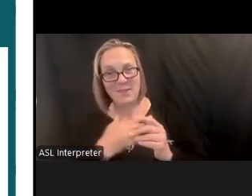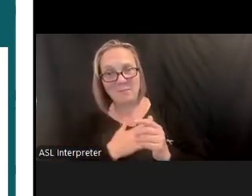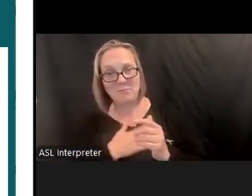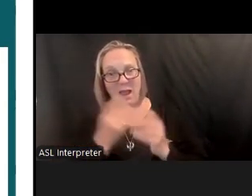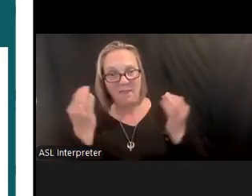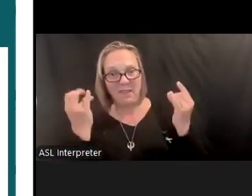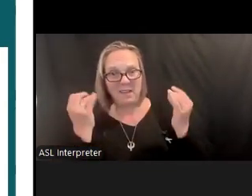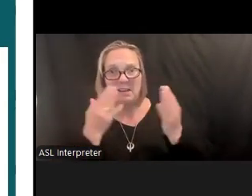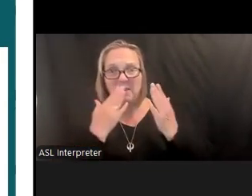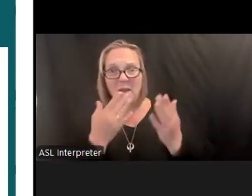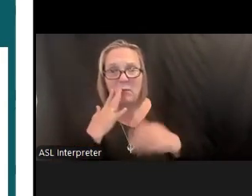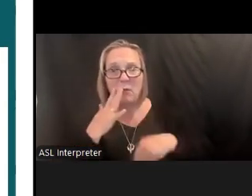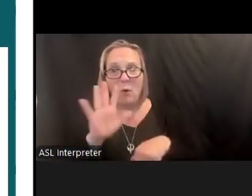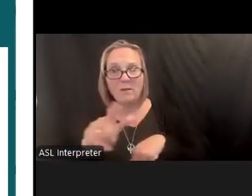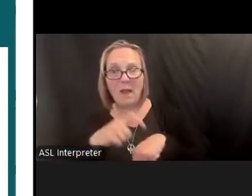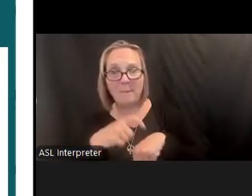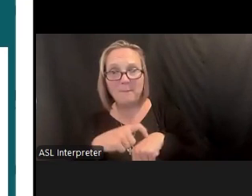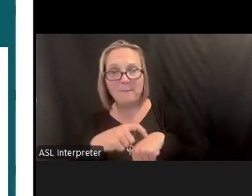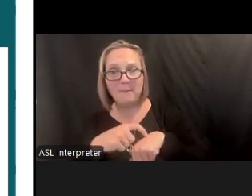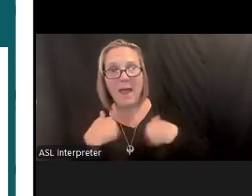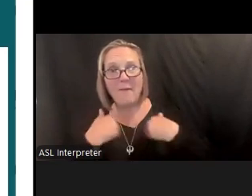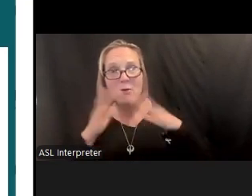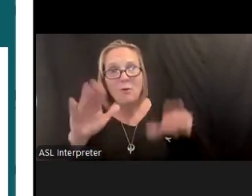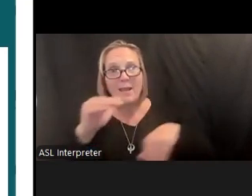time. Have a good evening, everybody.